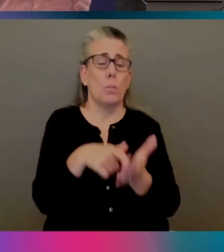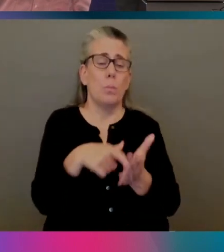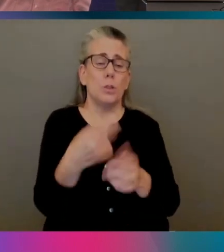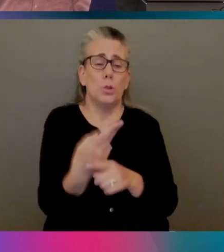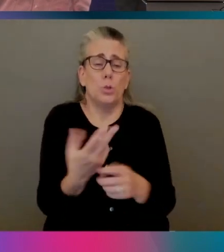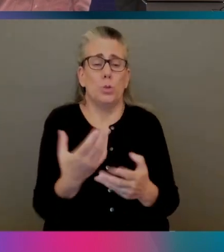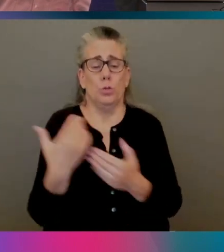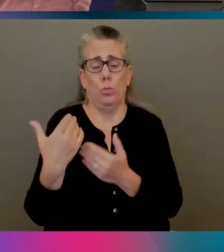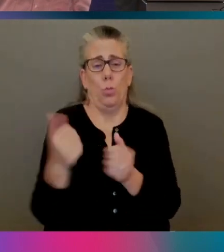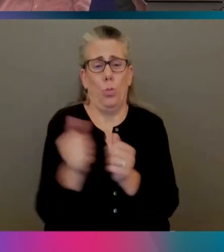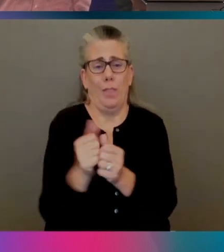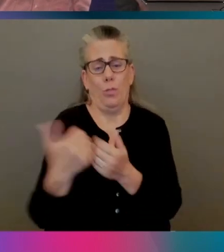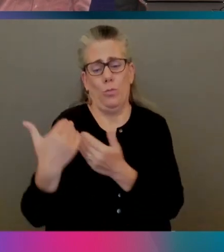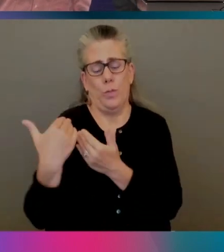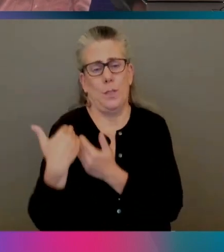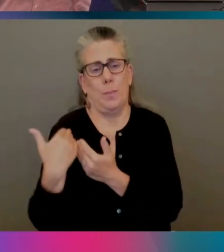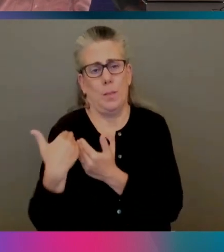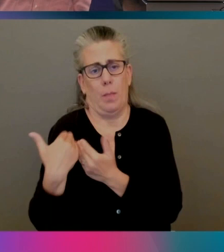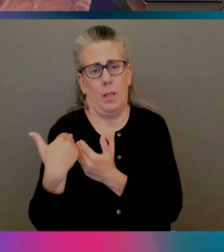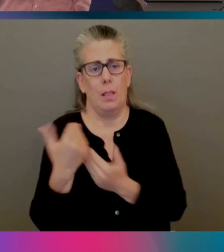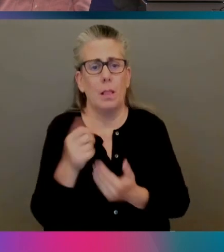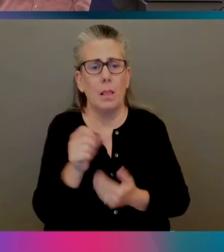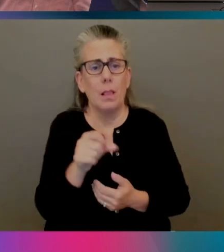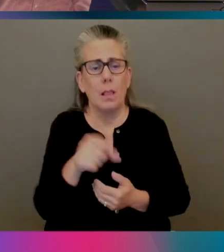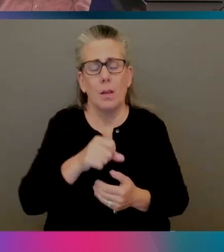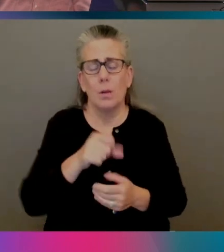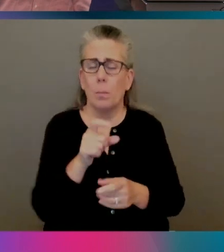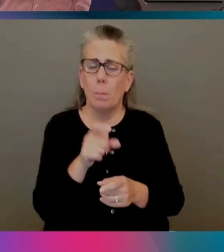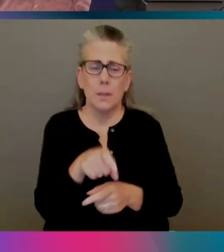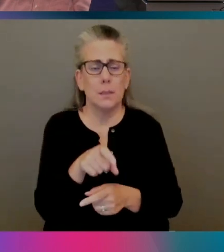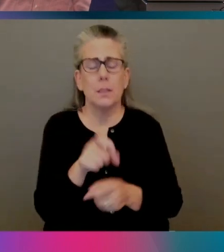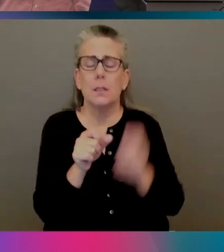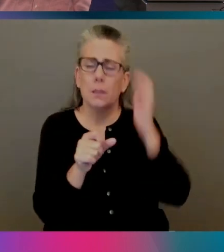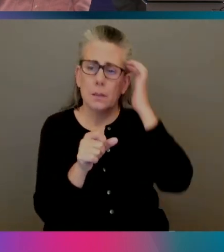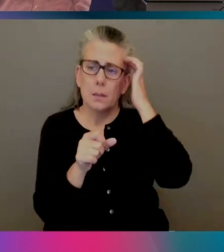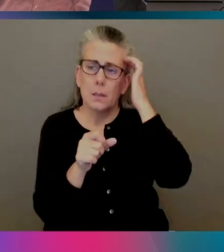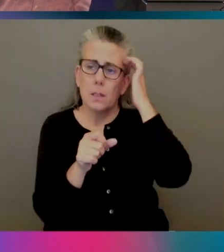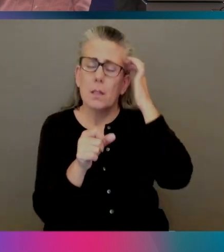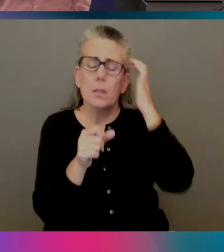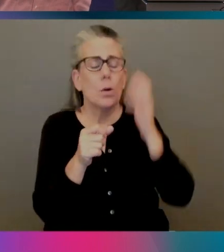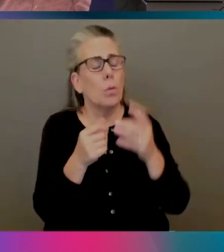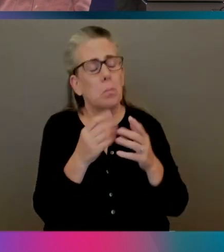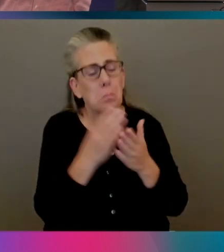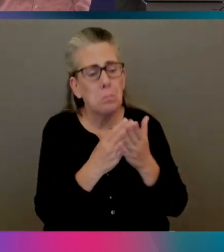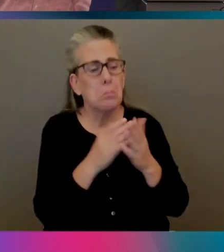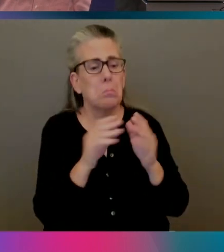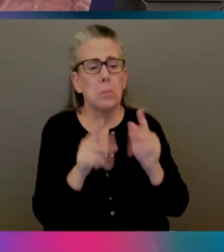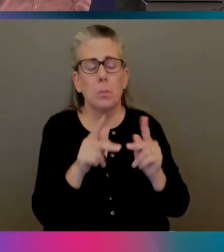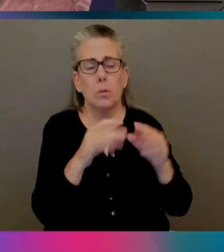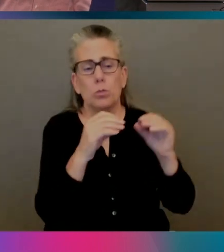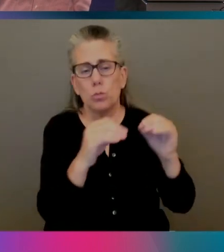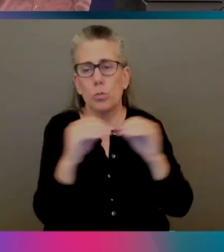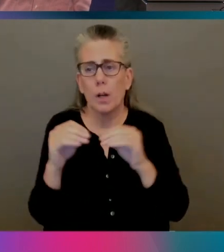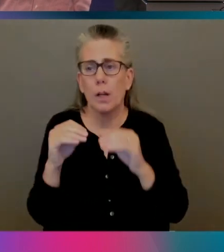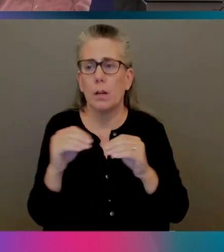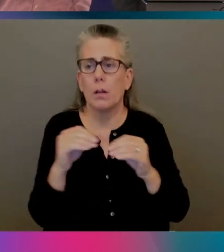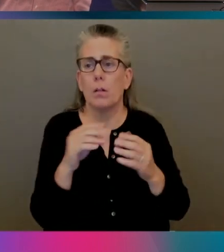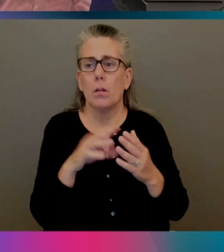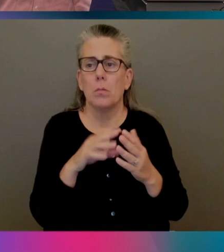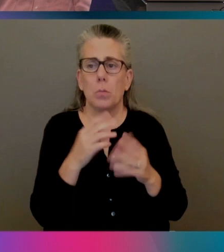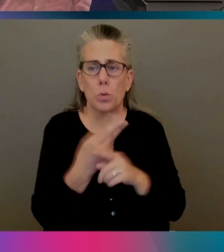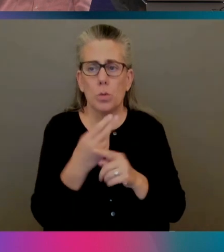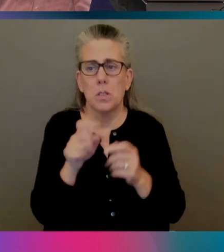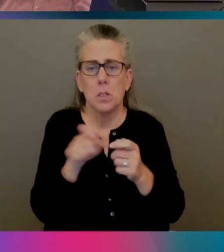said that we have a large language model that has been trained on various types of code. Now, in